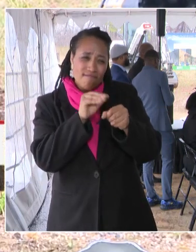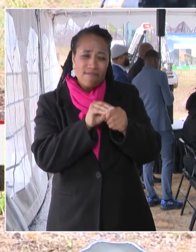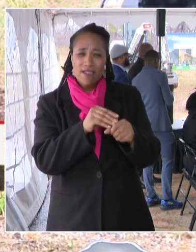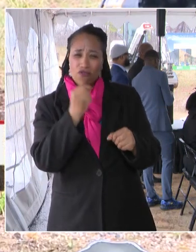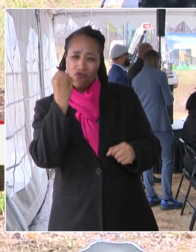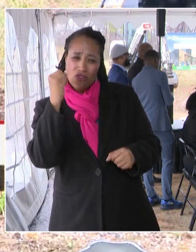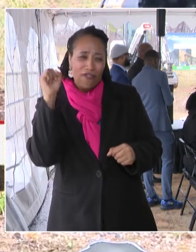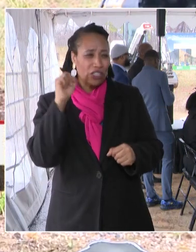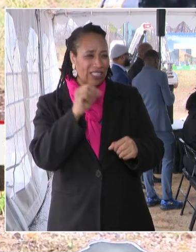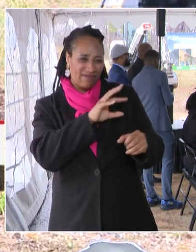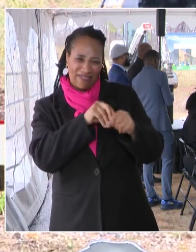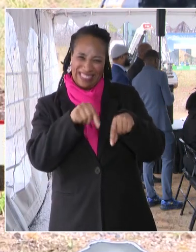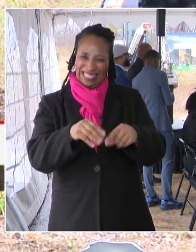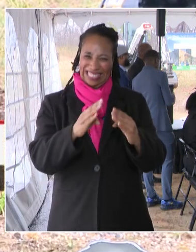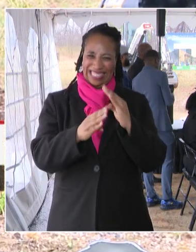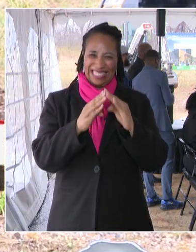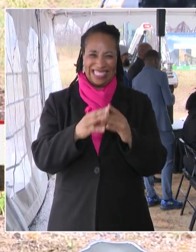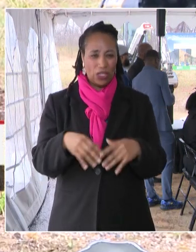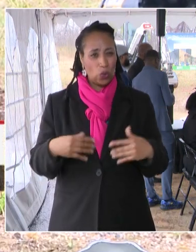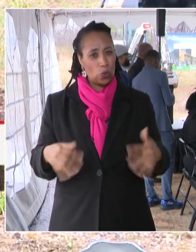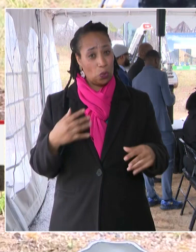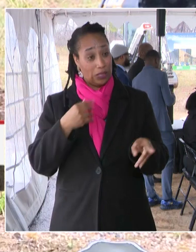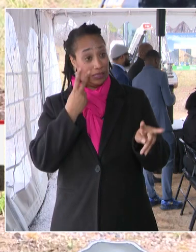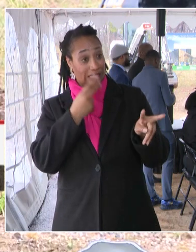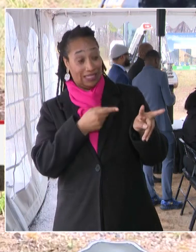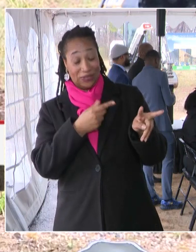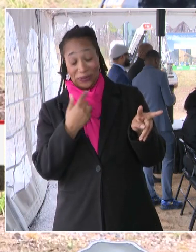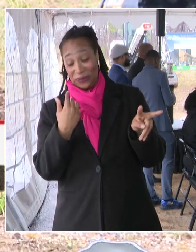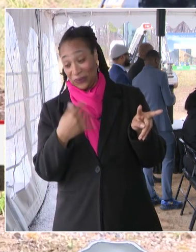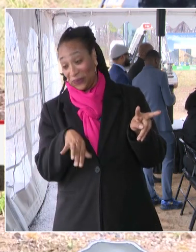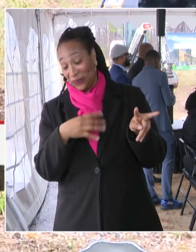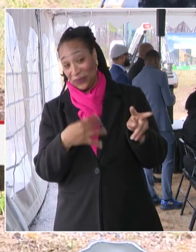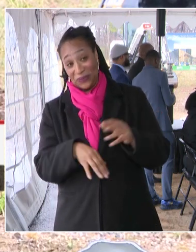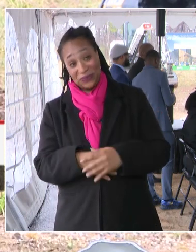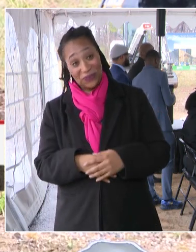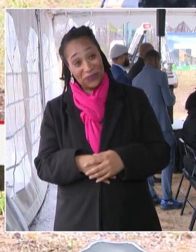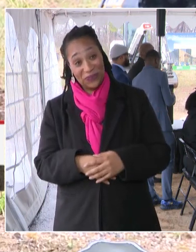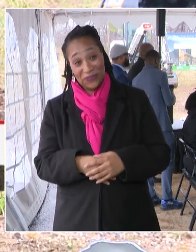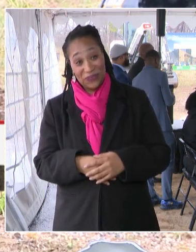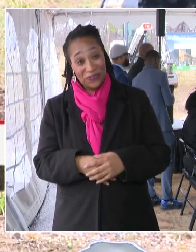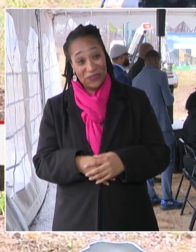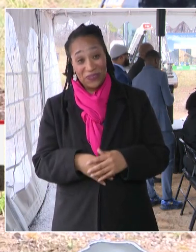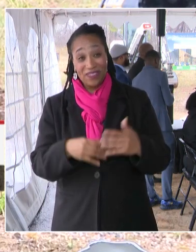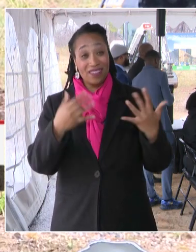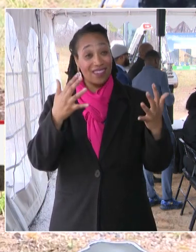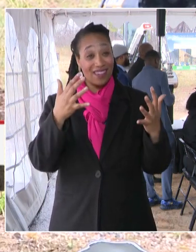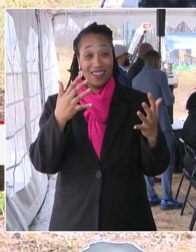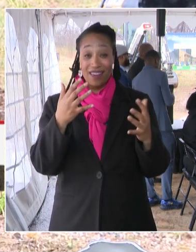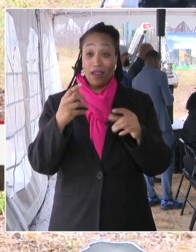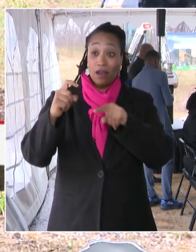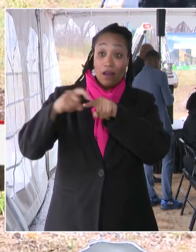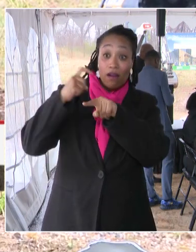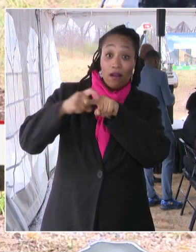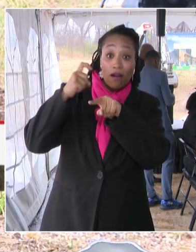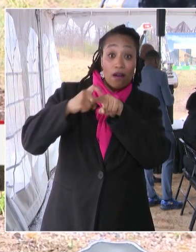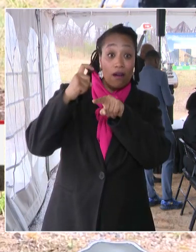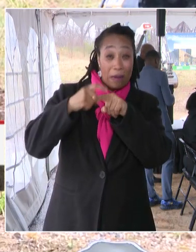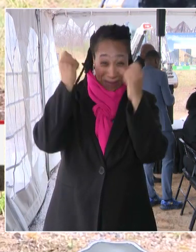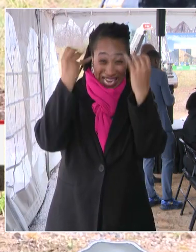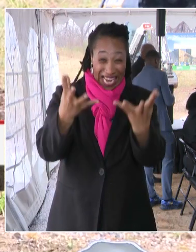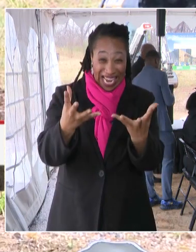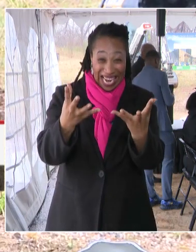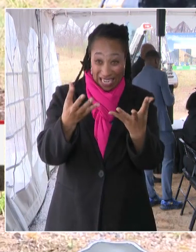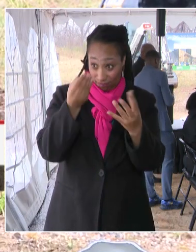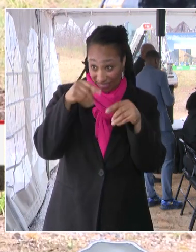community, whew, we have gotten more calls on Fort Lincoln than any other, and our team